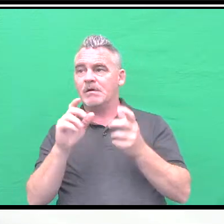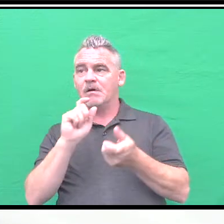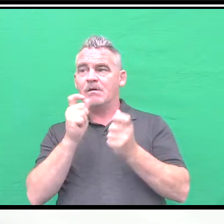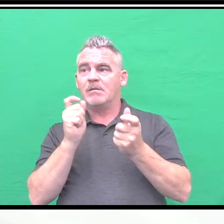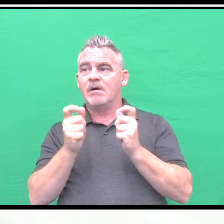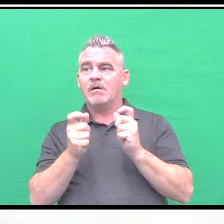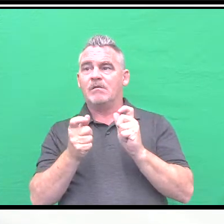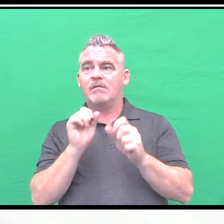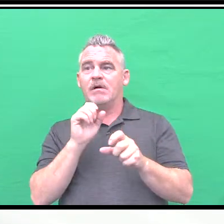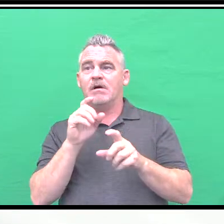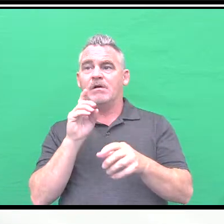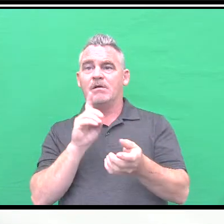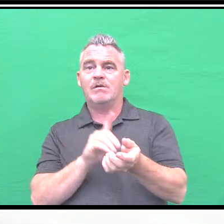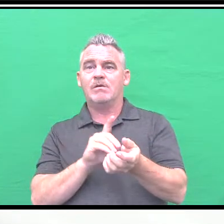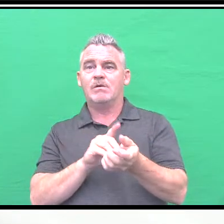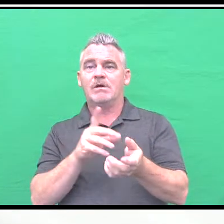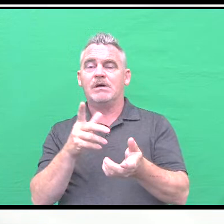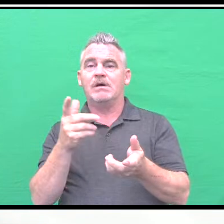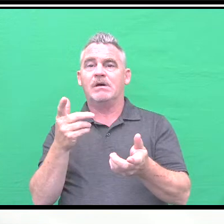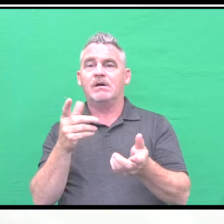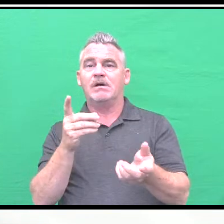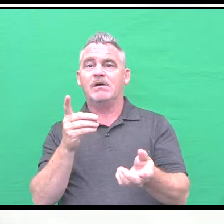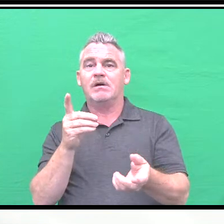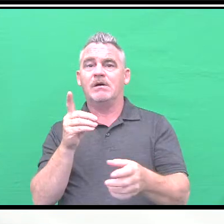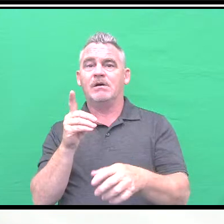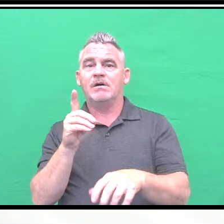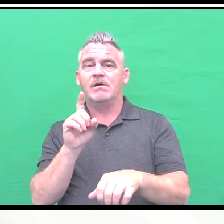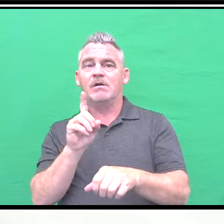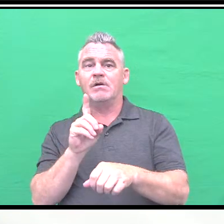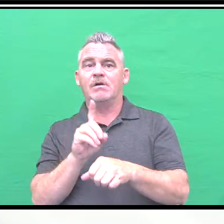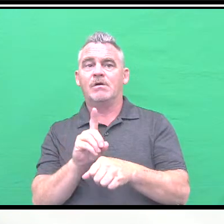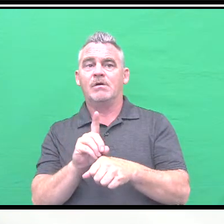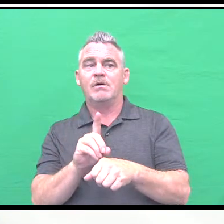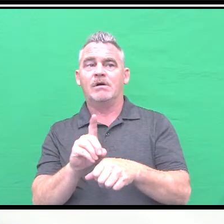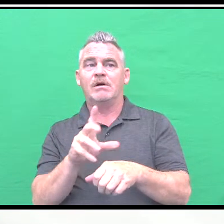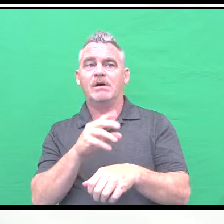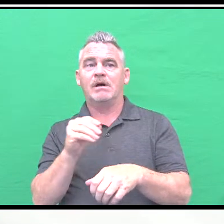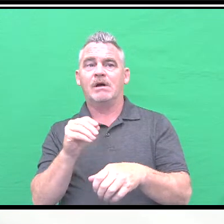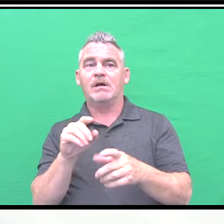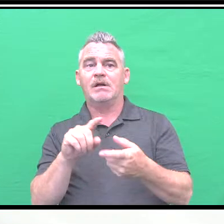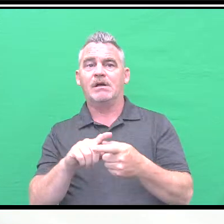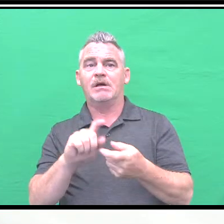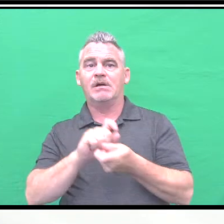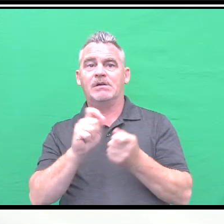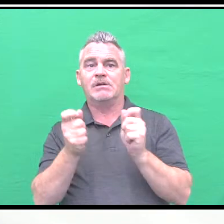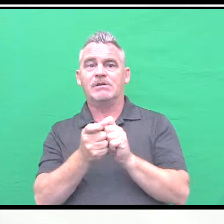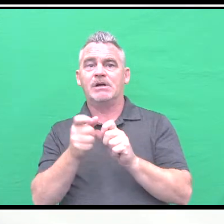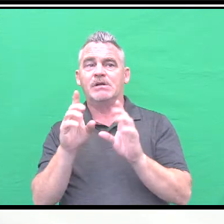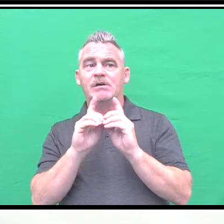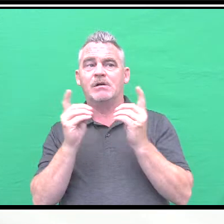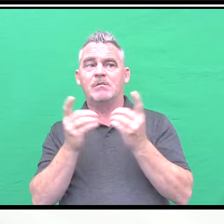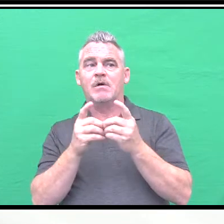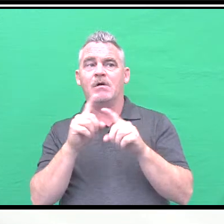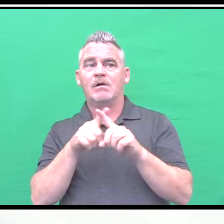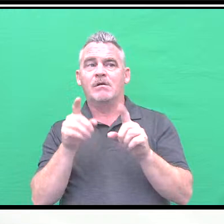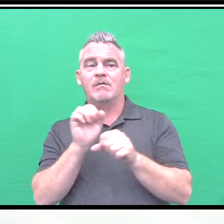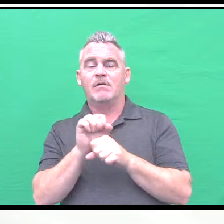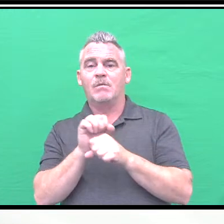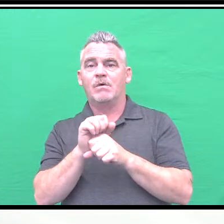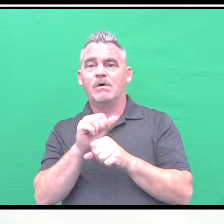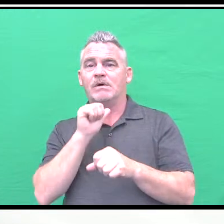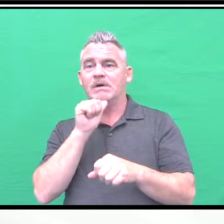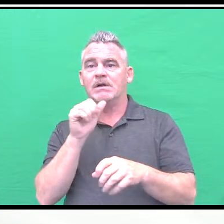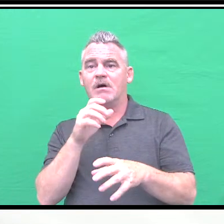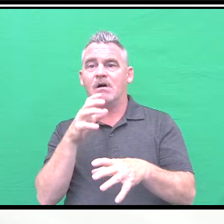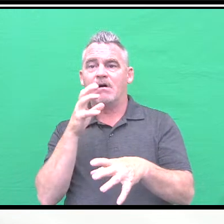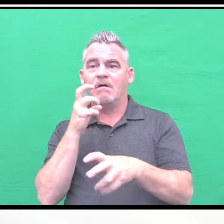restrictions, where we would modify them and either put them in their department doing different types of duties and not working